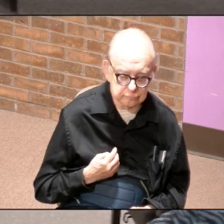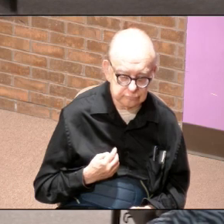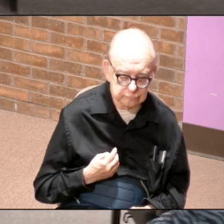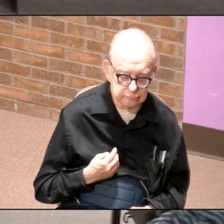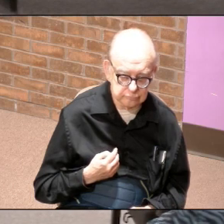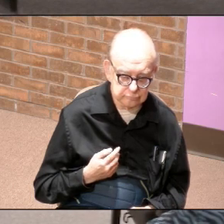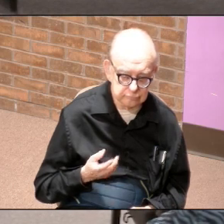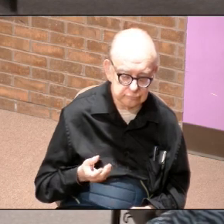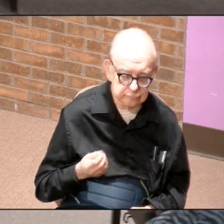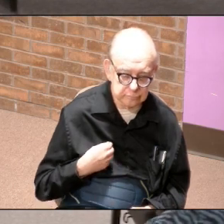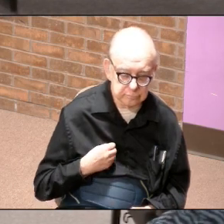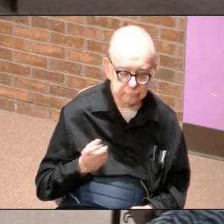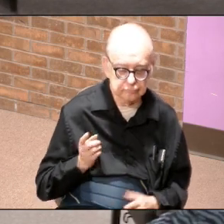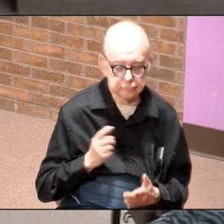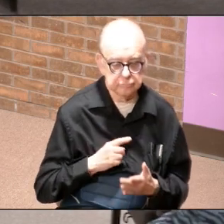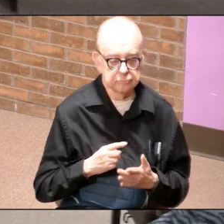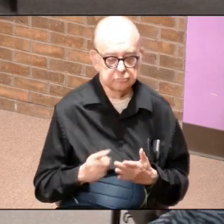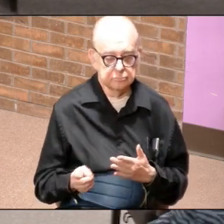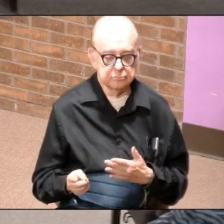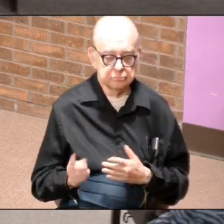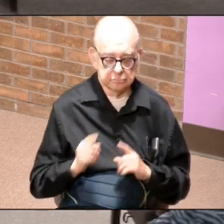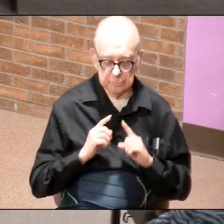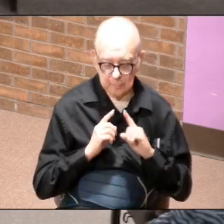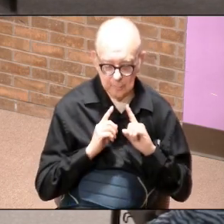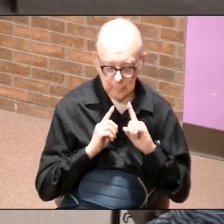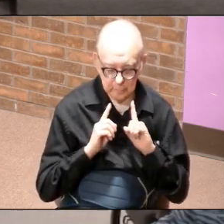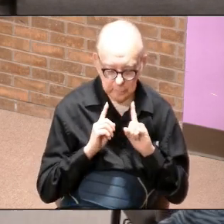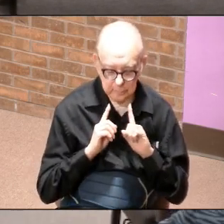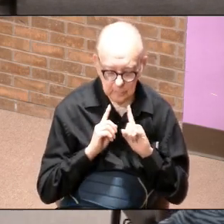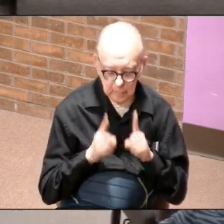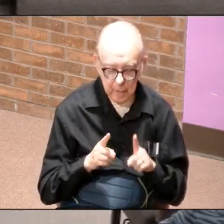Give me next week, and I'll answer your question.